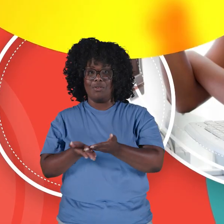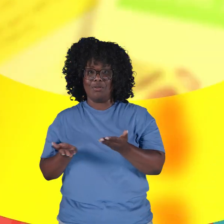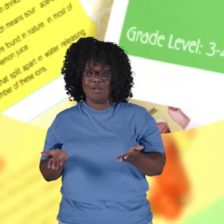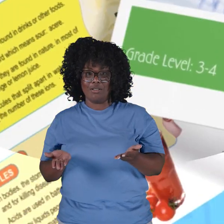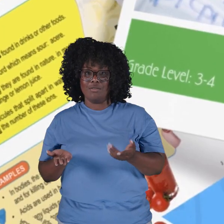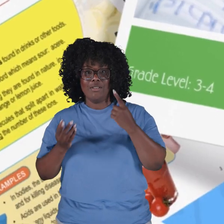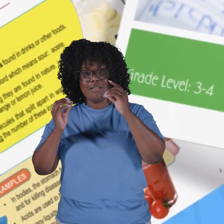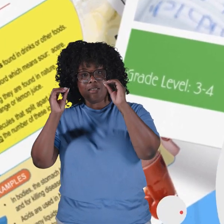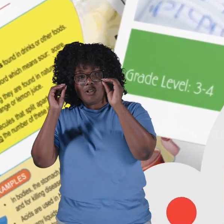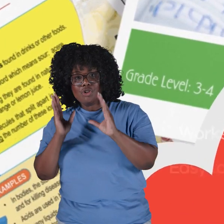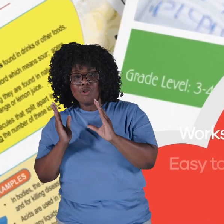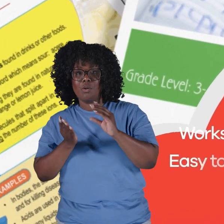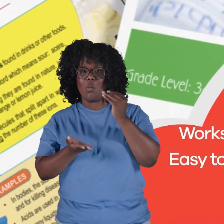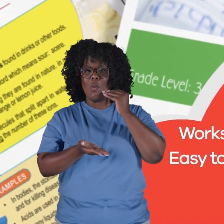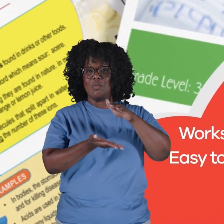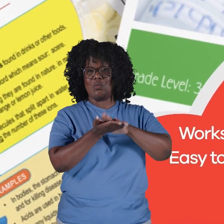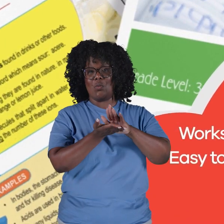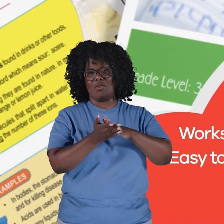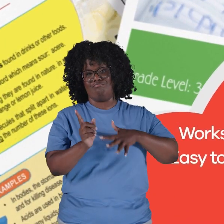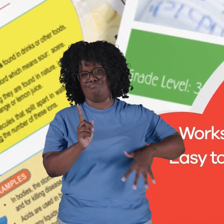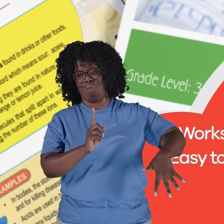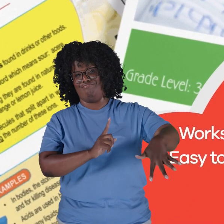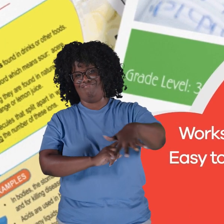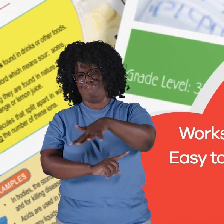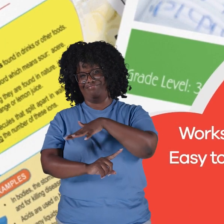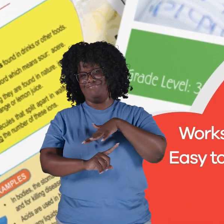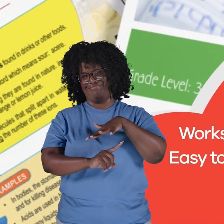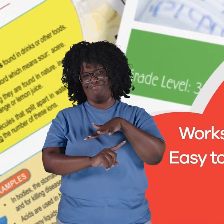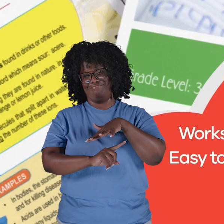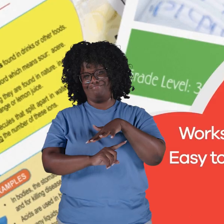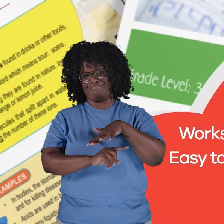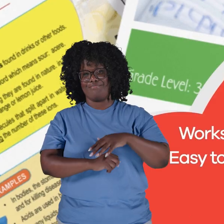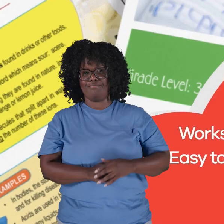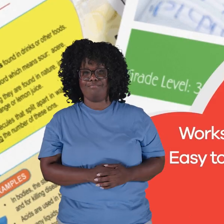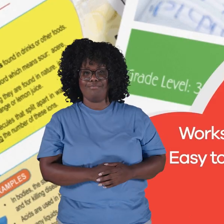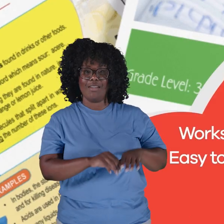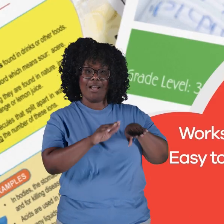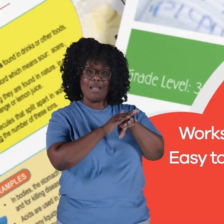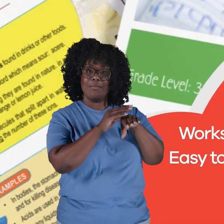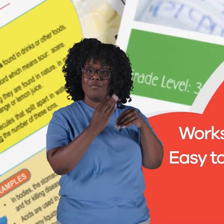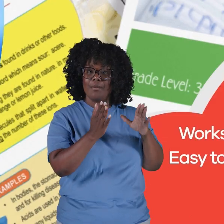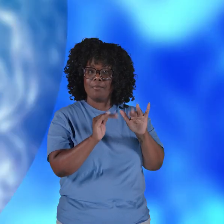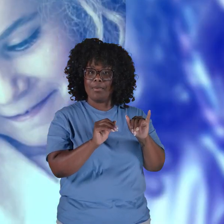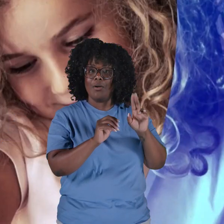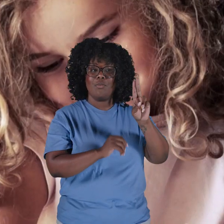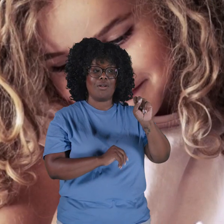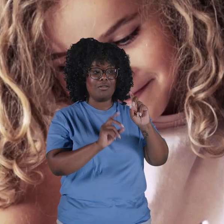resources and turnkey solutions for teachers and homeschoolers.